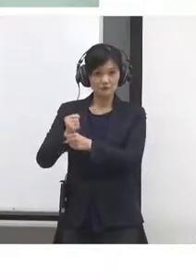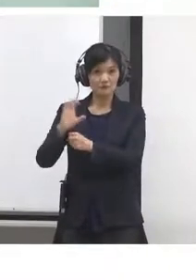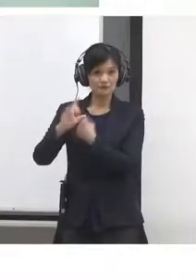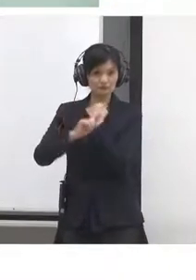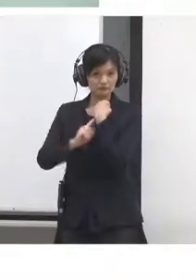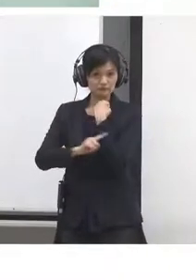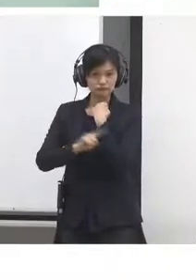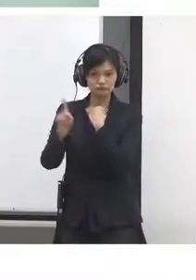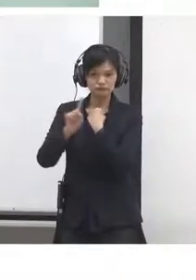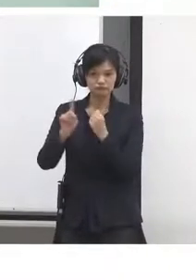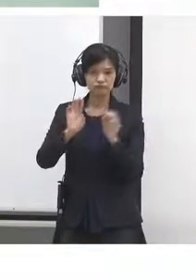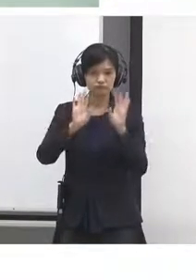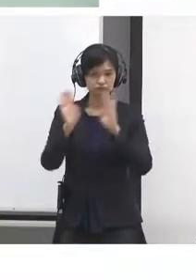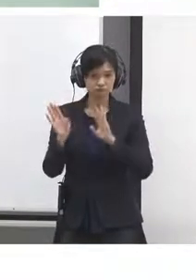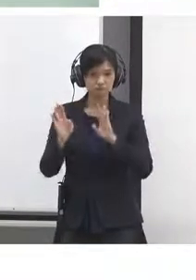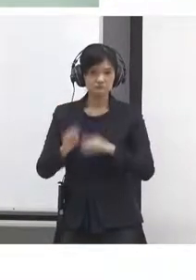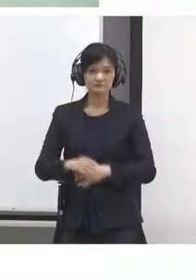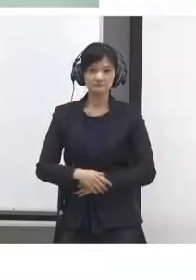belief we